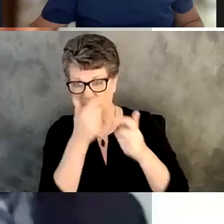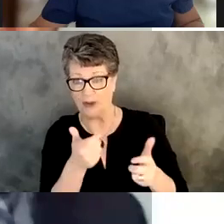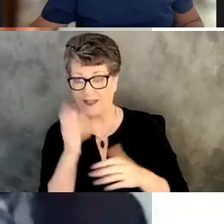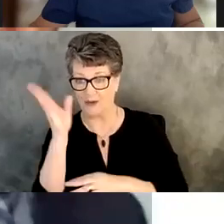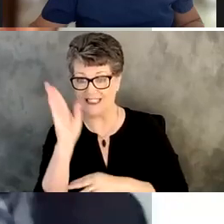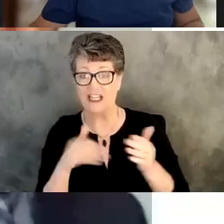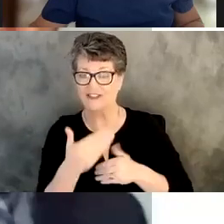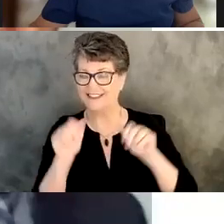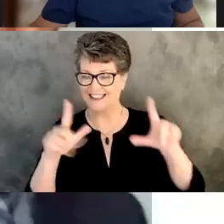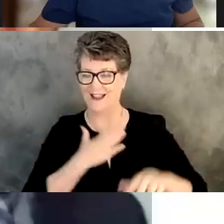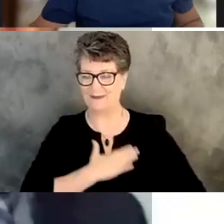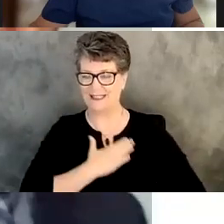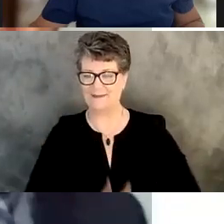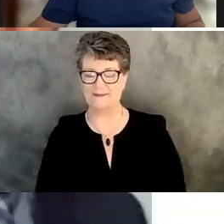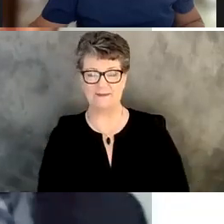slide, please.